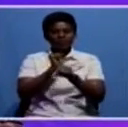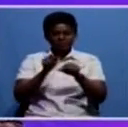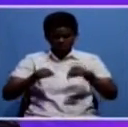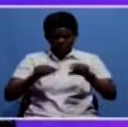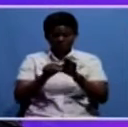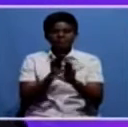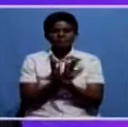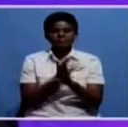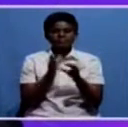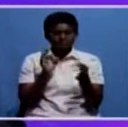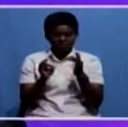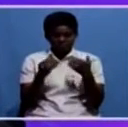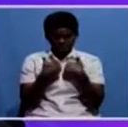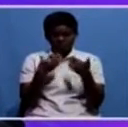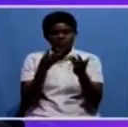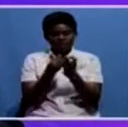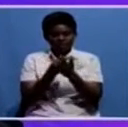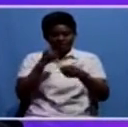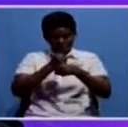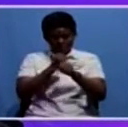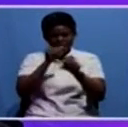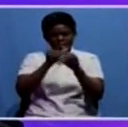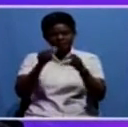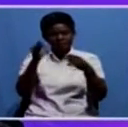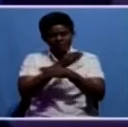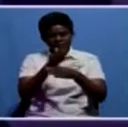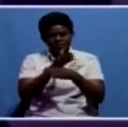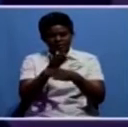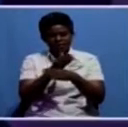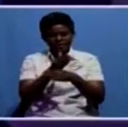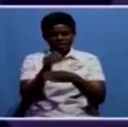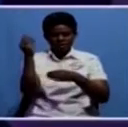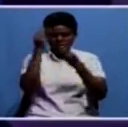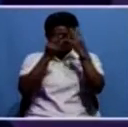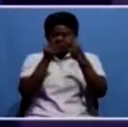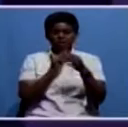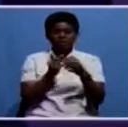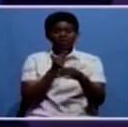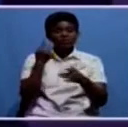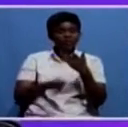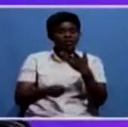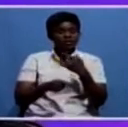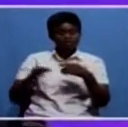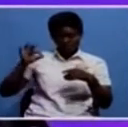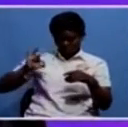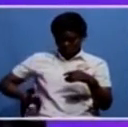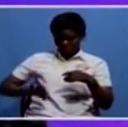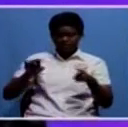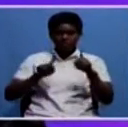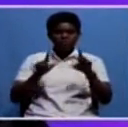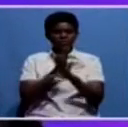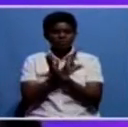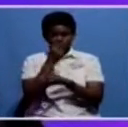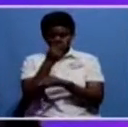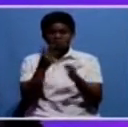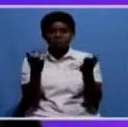Now, if there's money to be made in this business, there are benefits. Our concern is, why aren't we seeing these benefits for the people of Zambia?